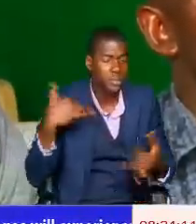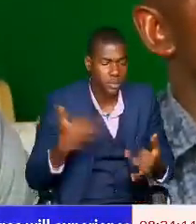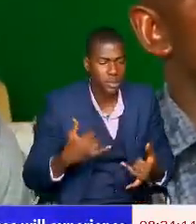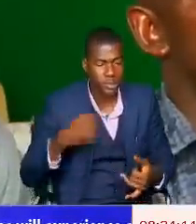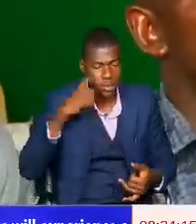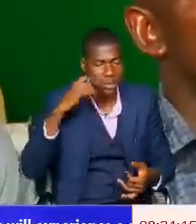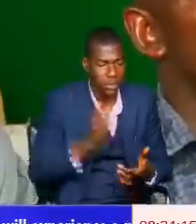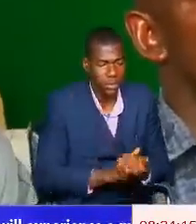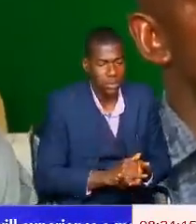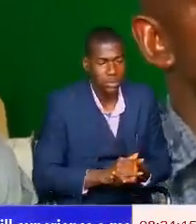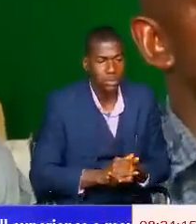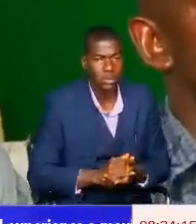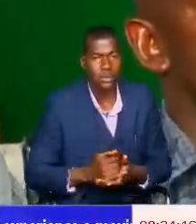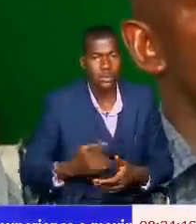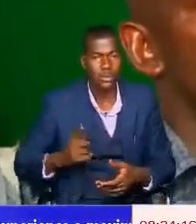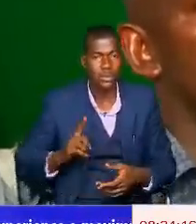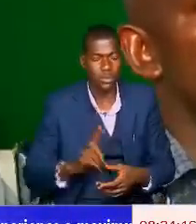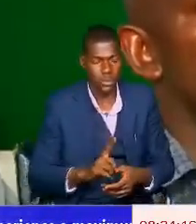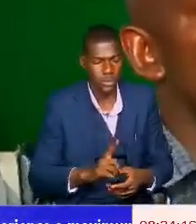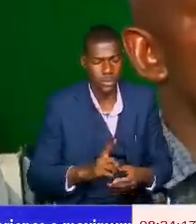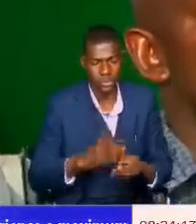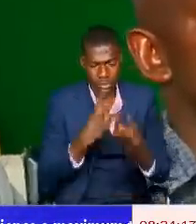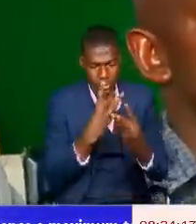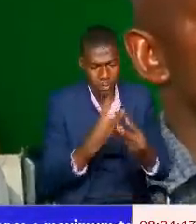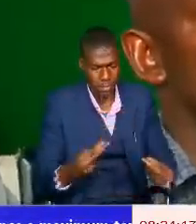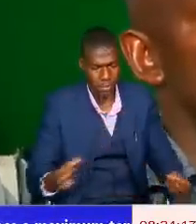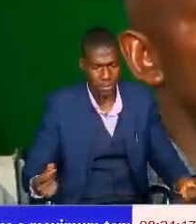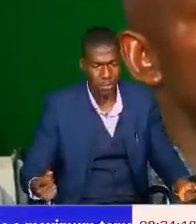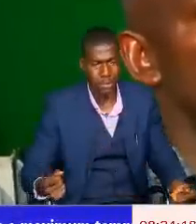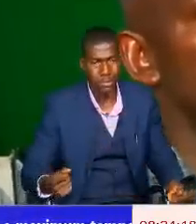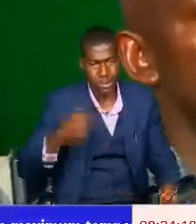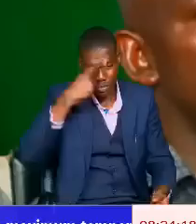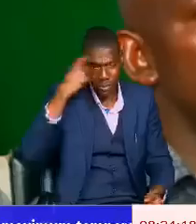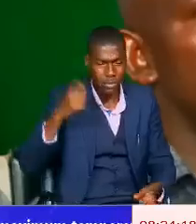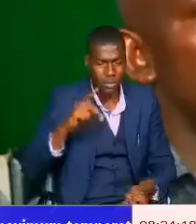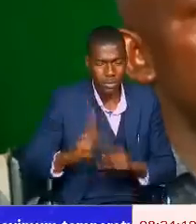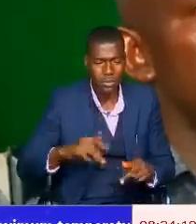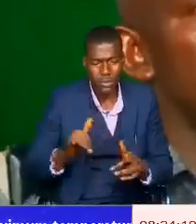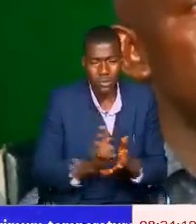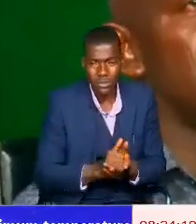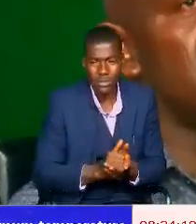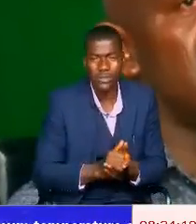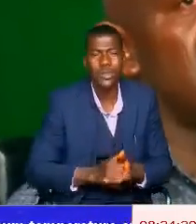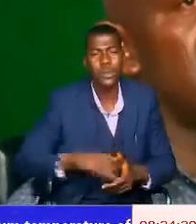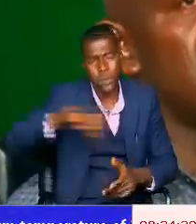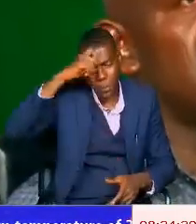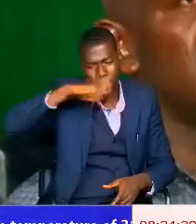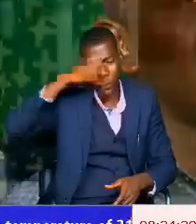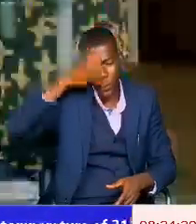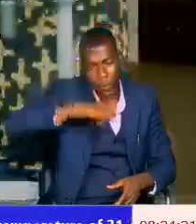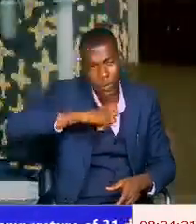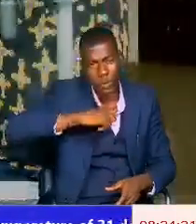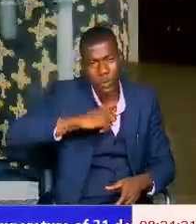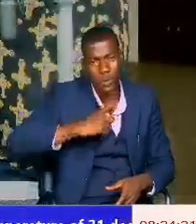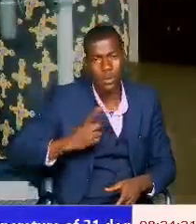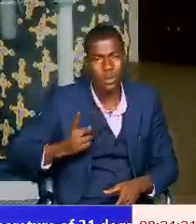like Mr. Brimo don't come. They don't see 99 many times. You do